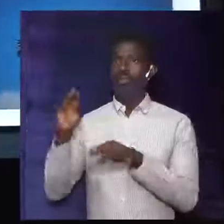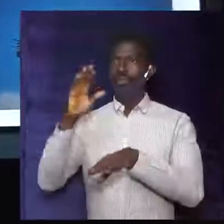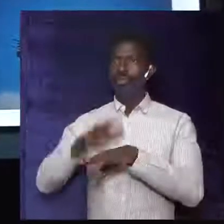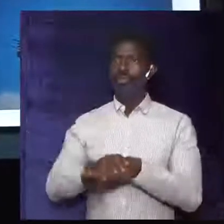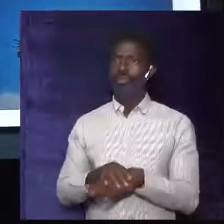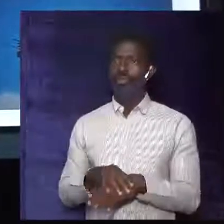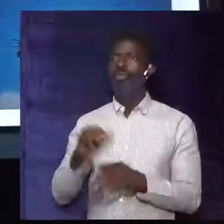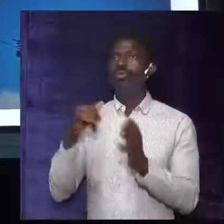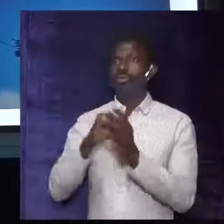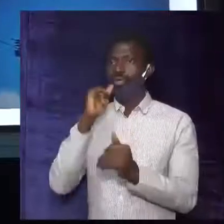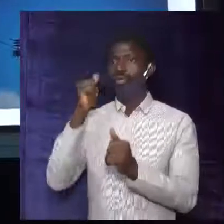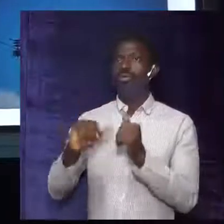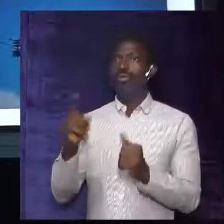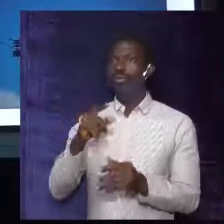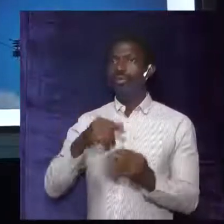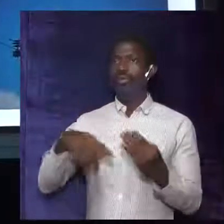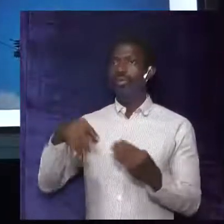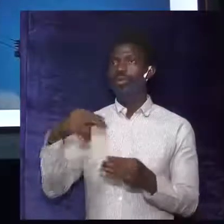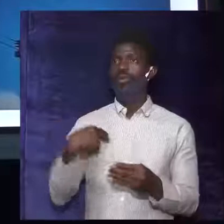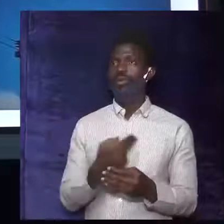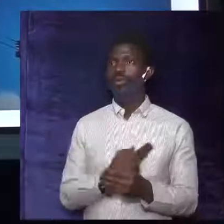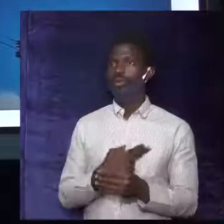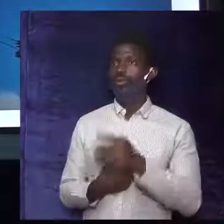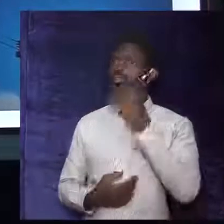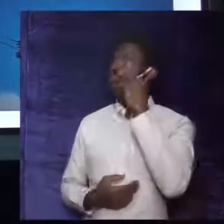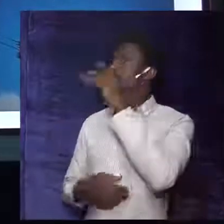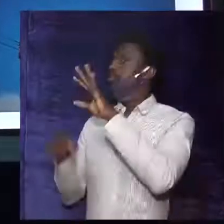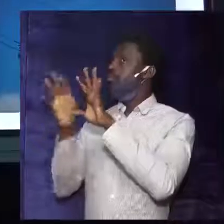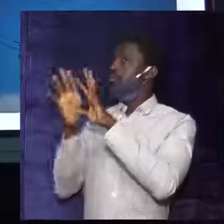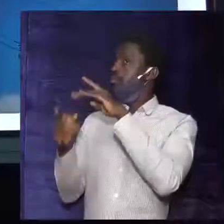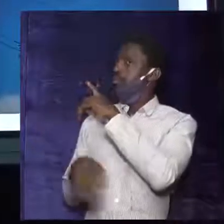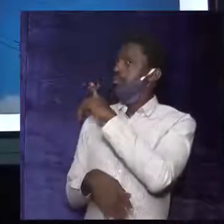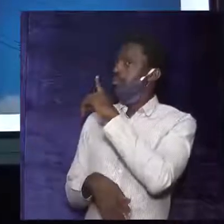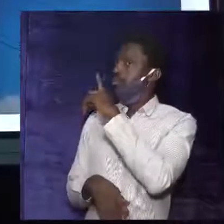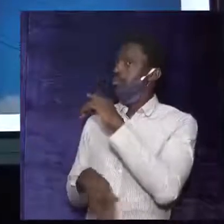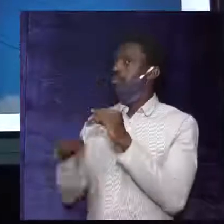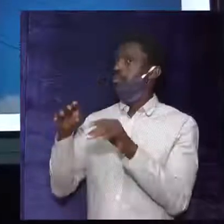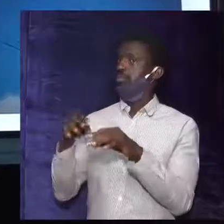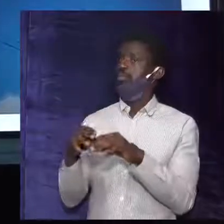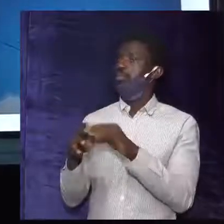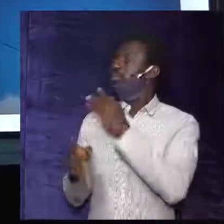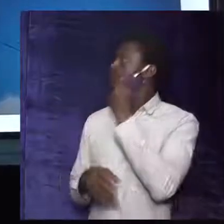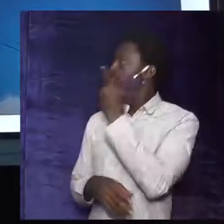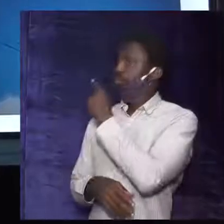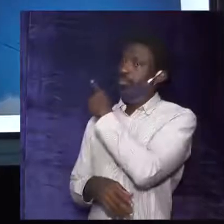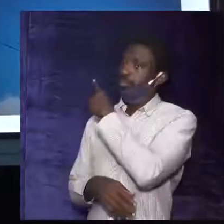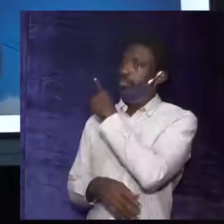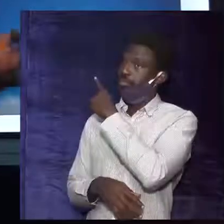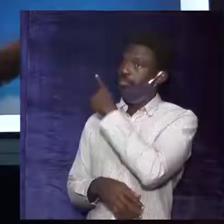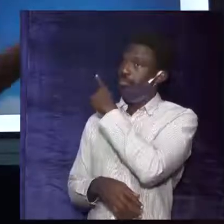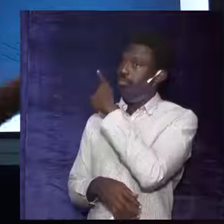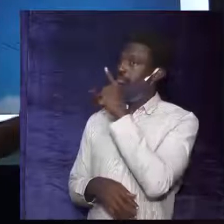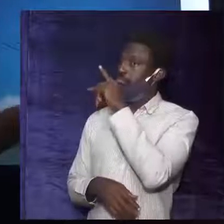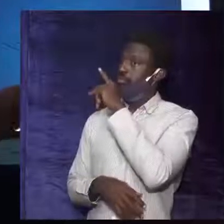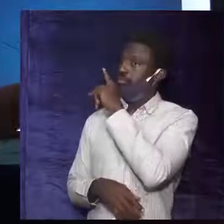So now perpendicular lines are everywhere around us. You find them on the window, you find them on the bridges, you find them